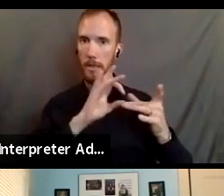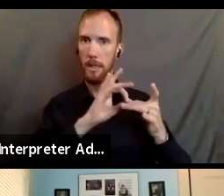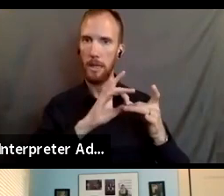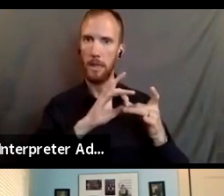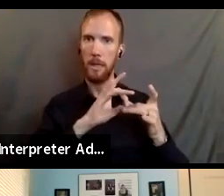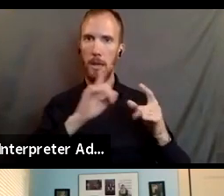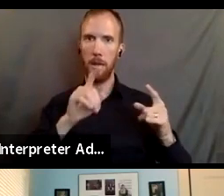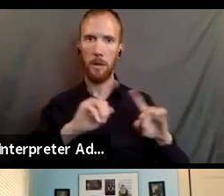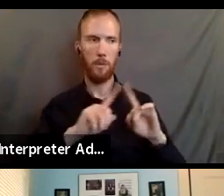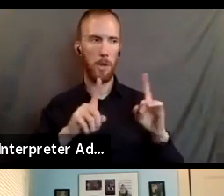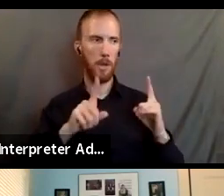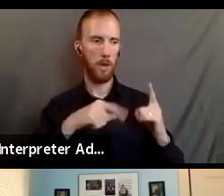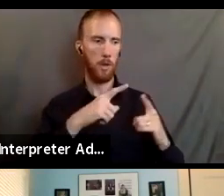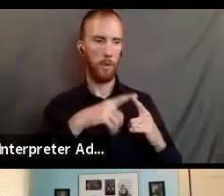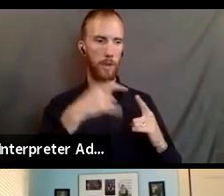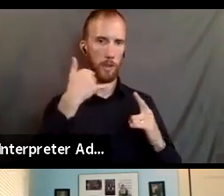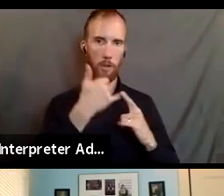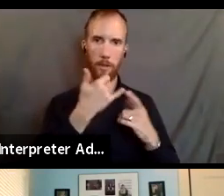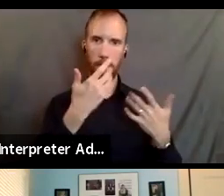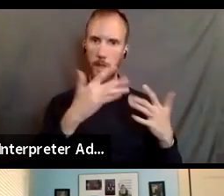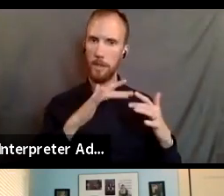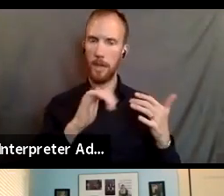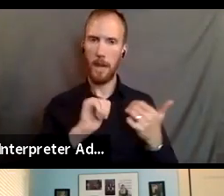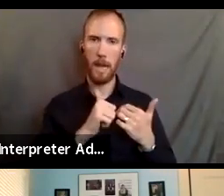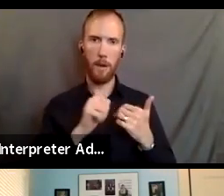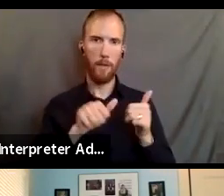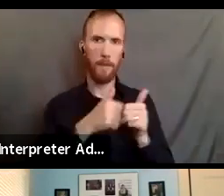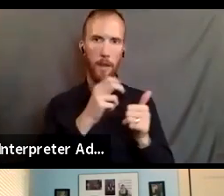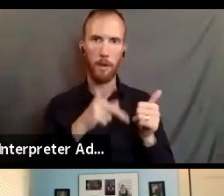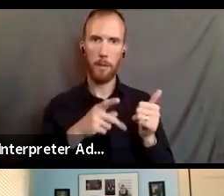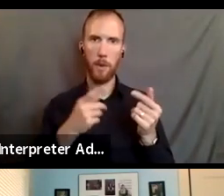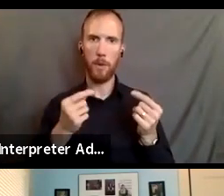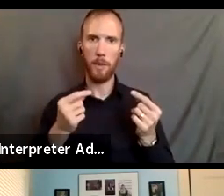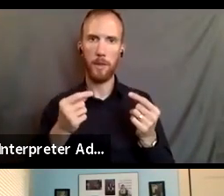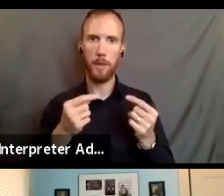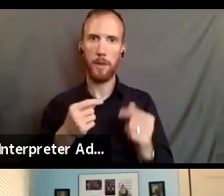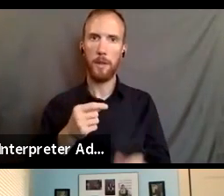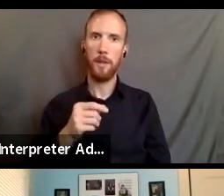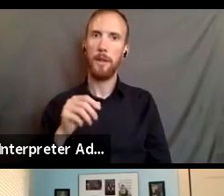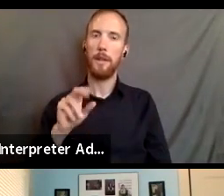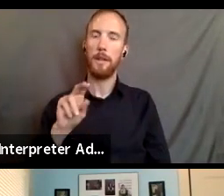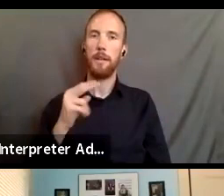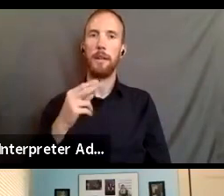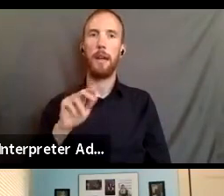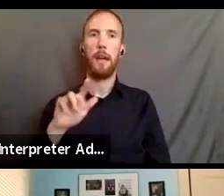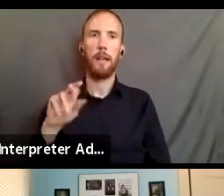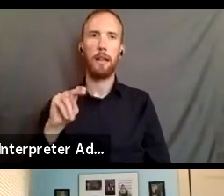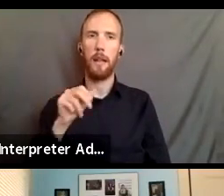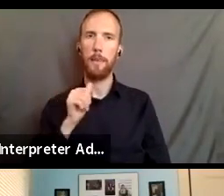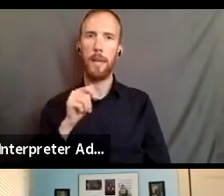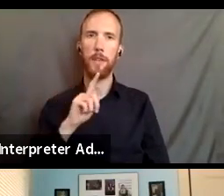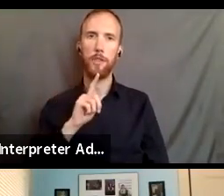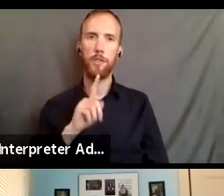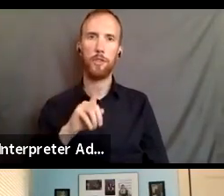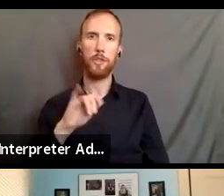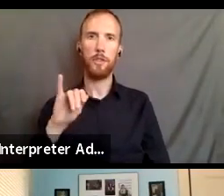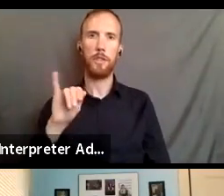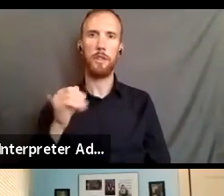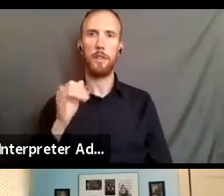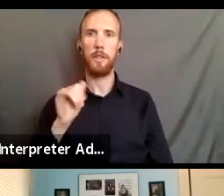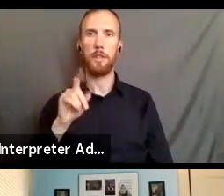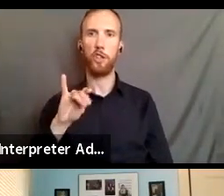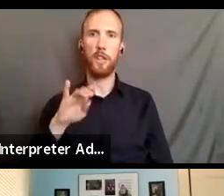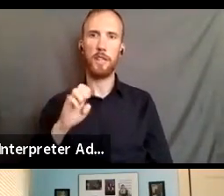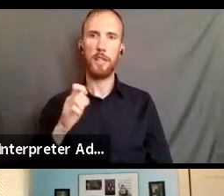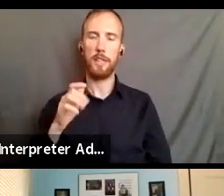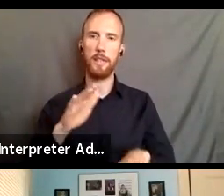call is made i can speak a little bit to that i'm not sure if jayden is still on the call because her team is also part of that support